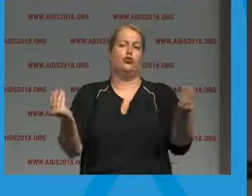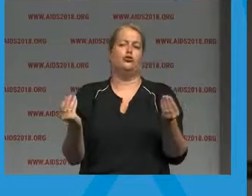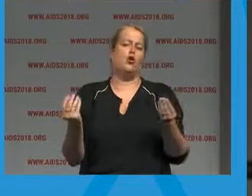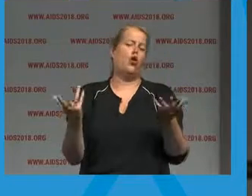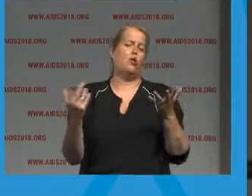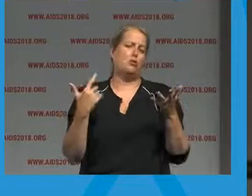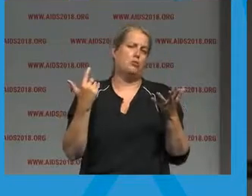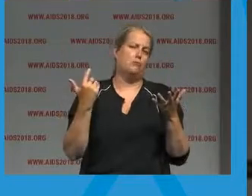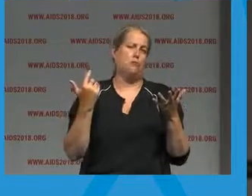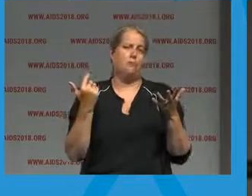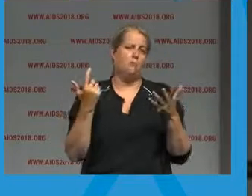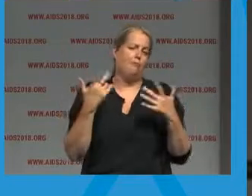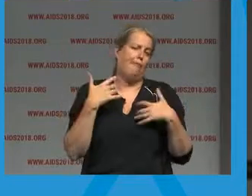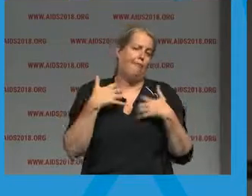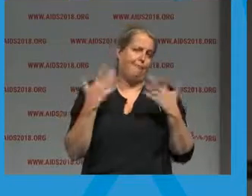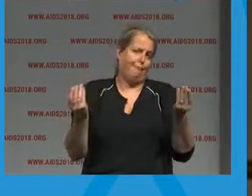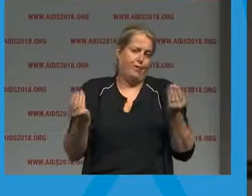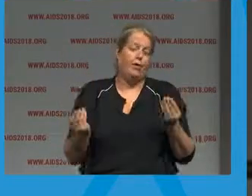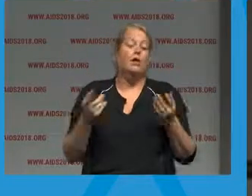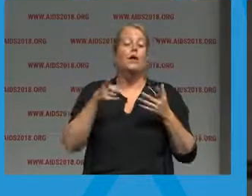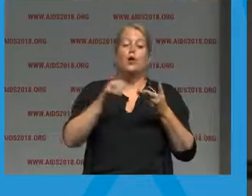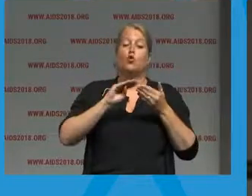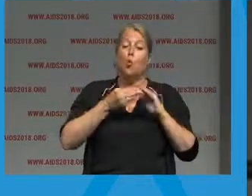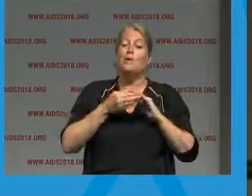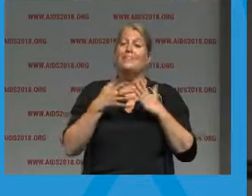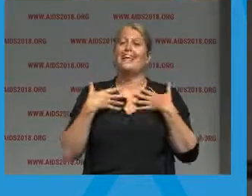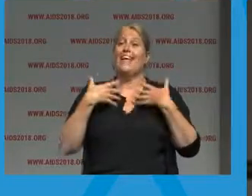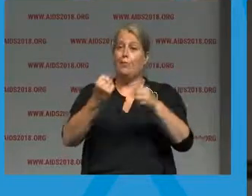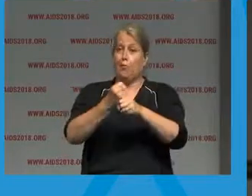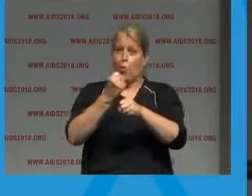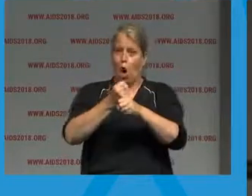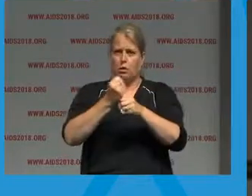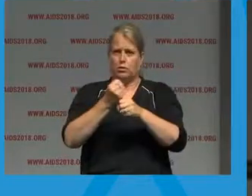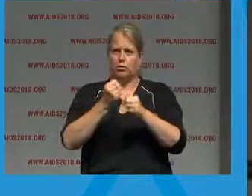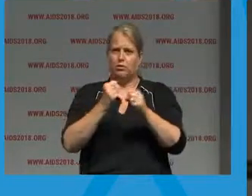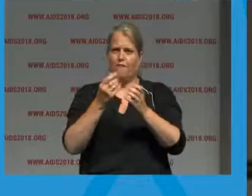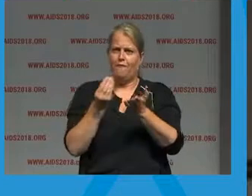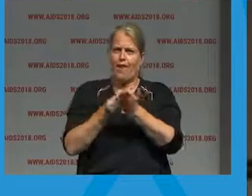in, one, financing community health workers,